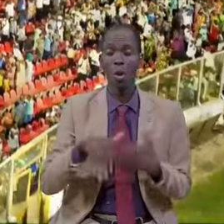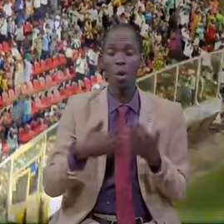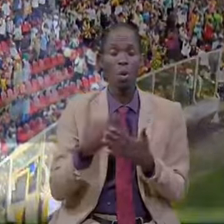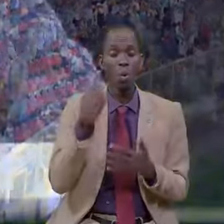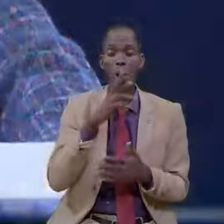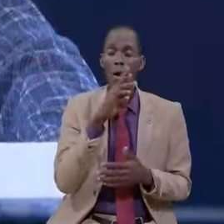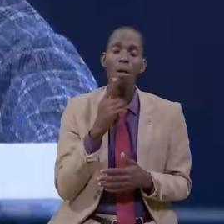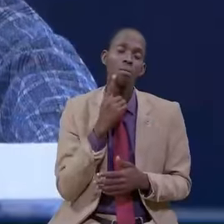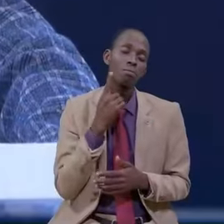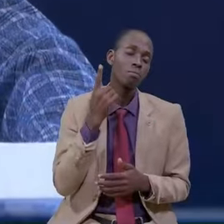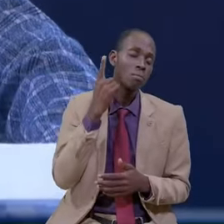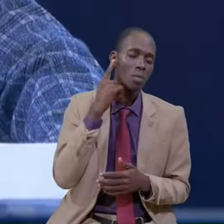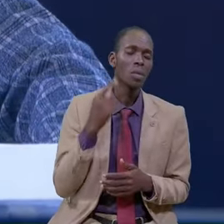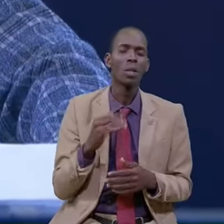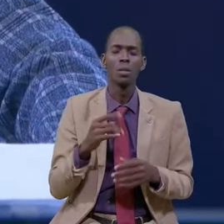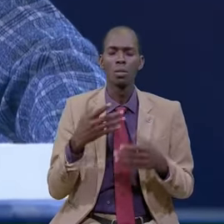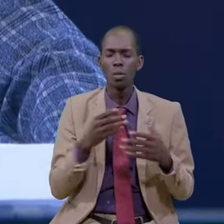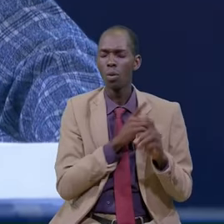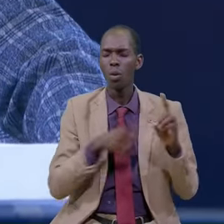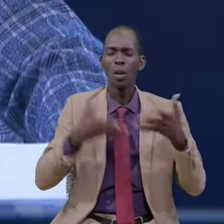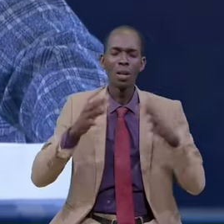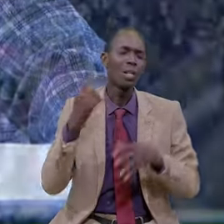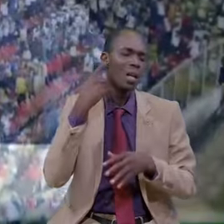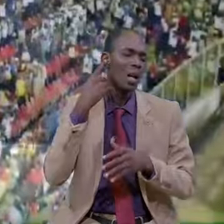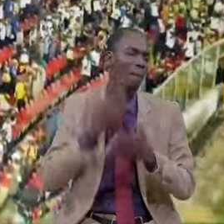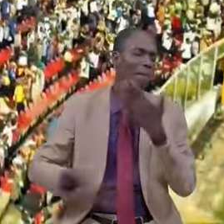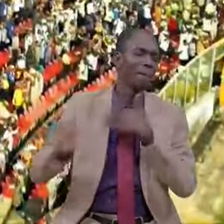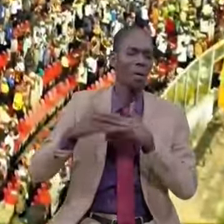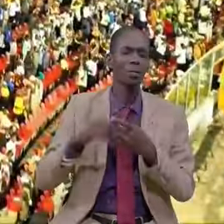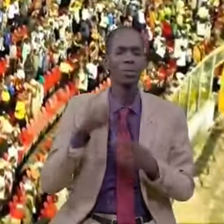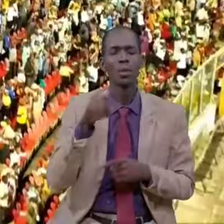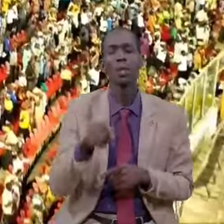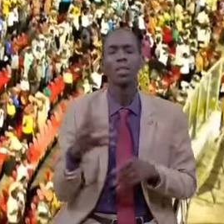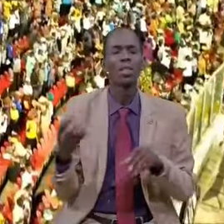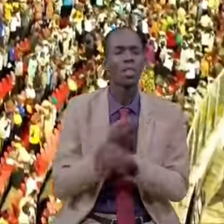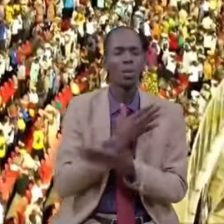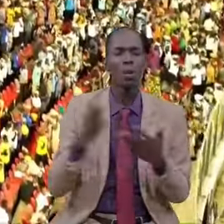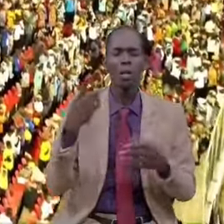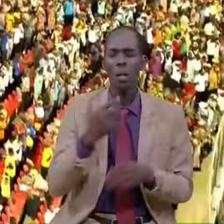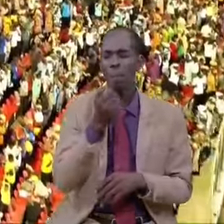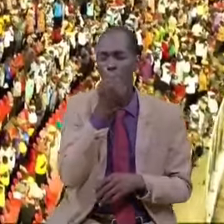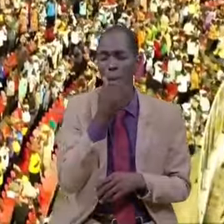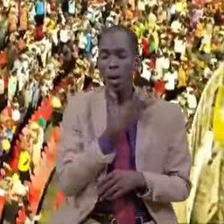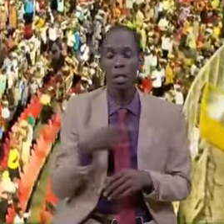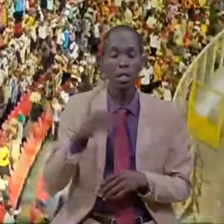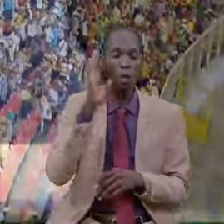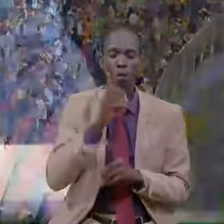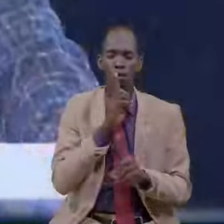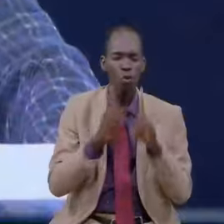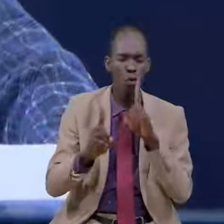and oh Lord let hearing come back to D and they will speak